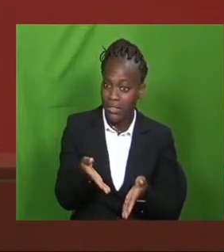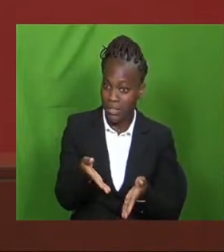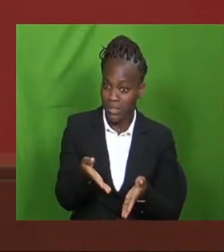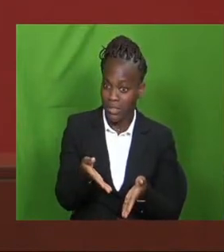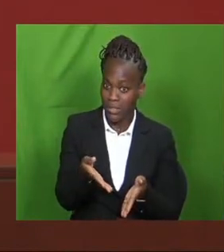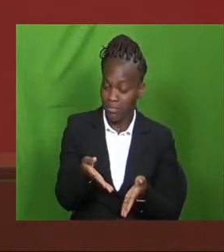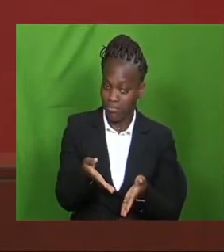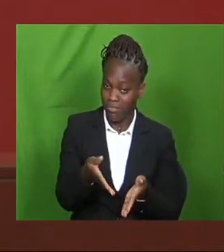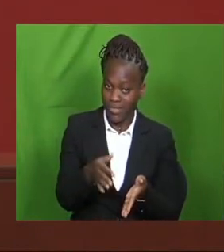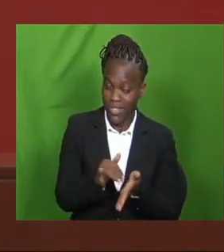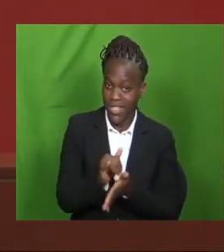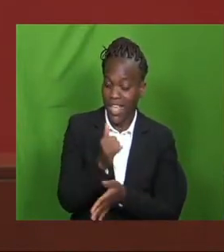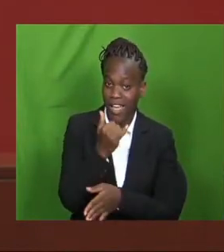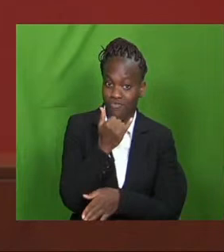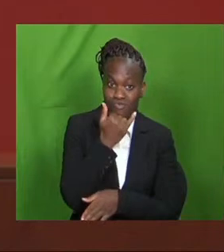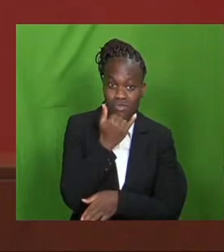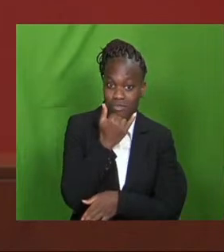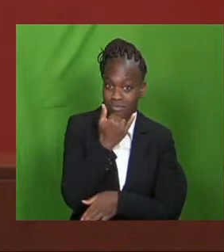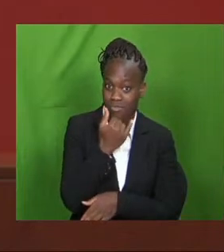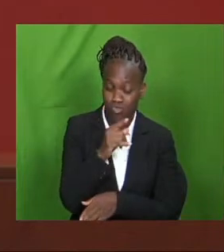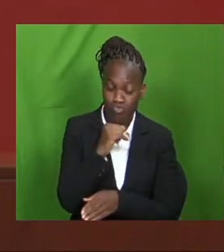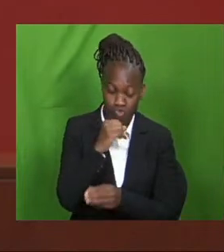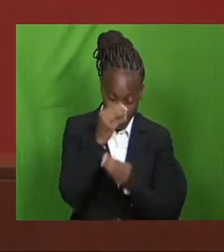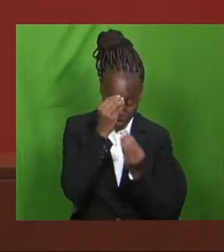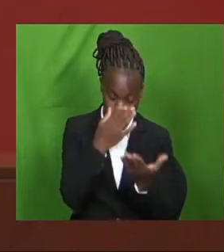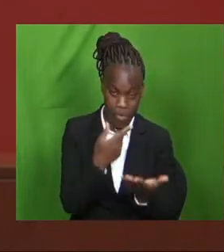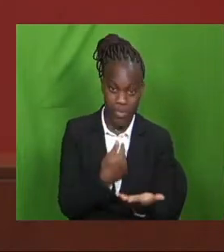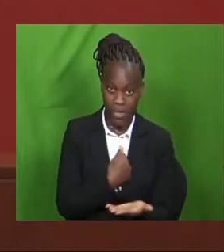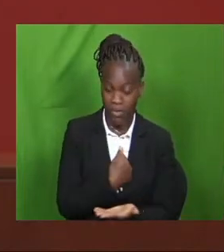affront to my authority.